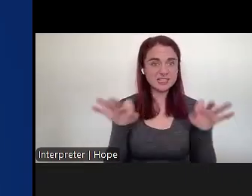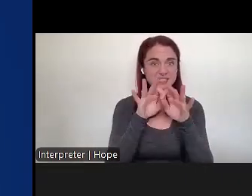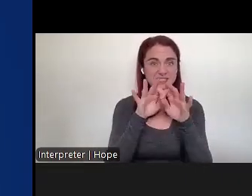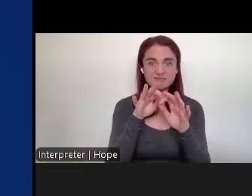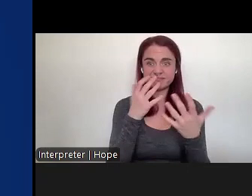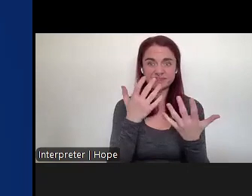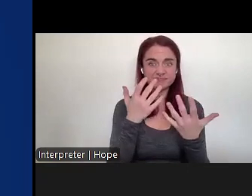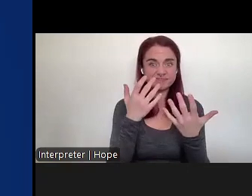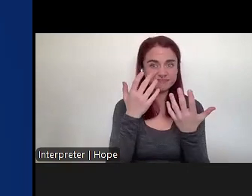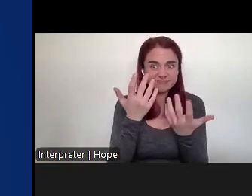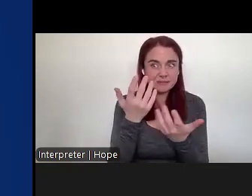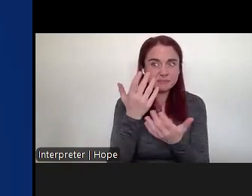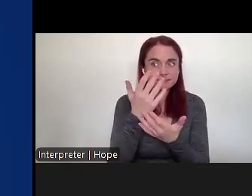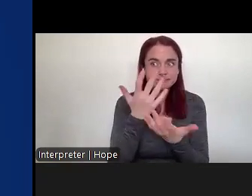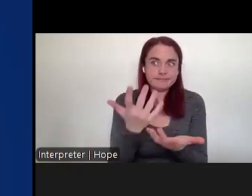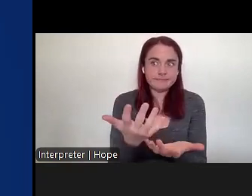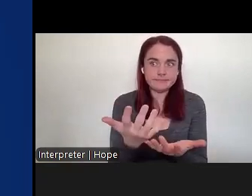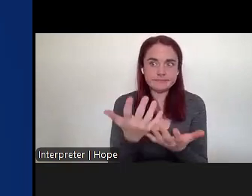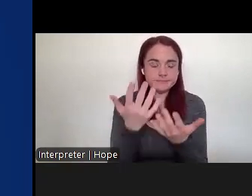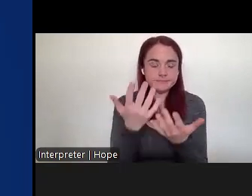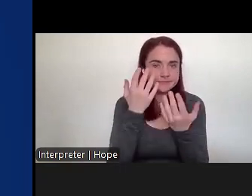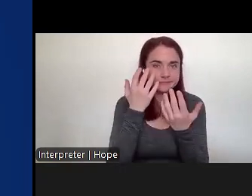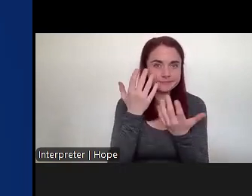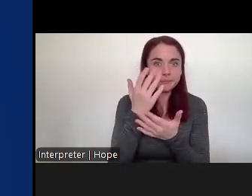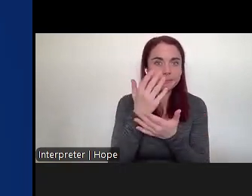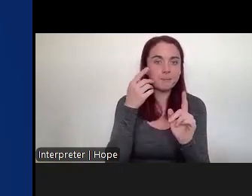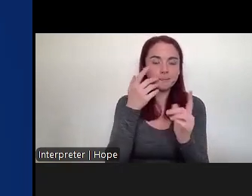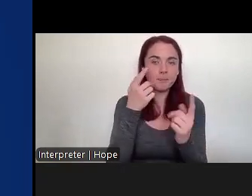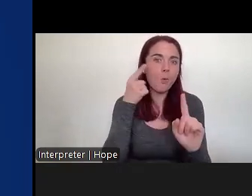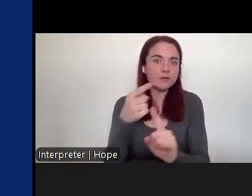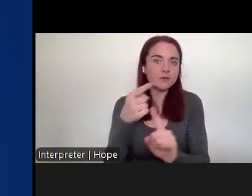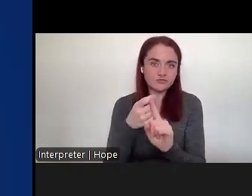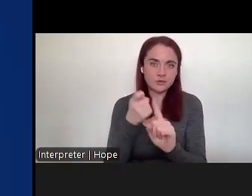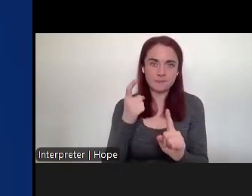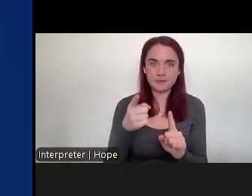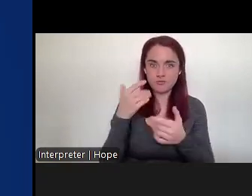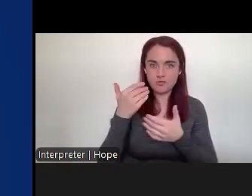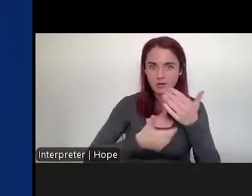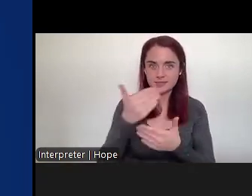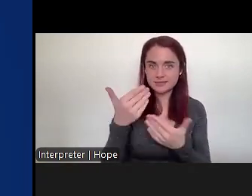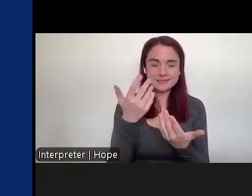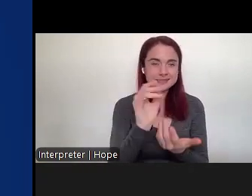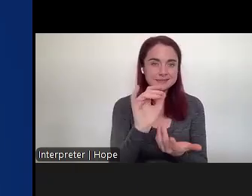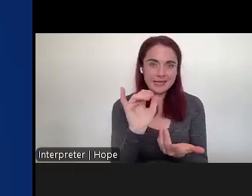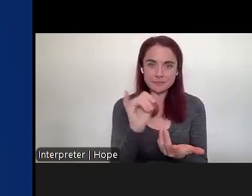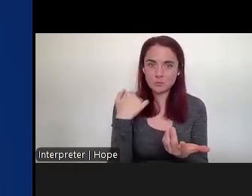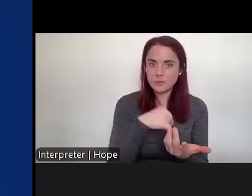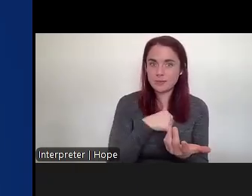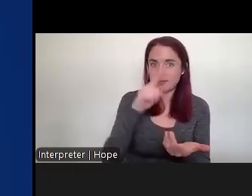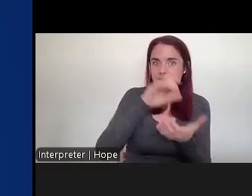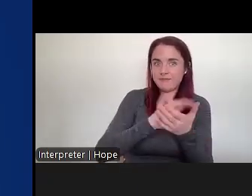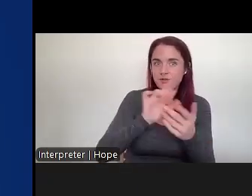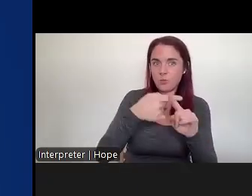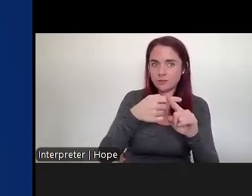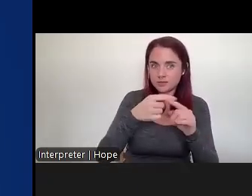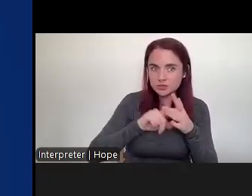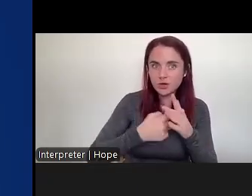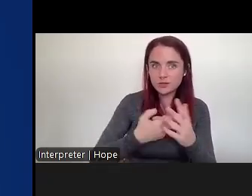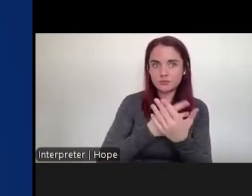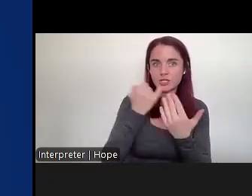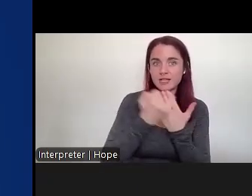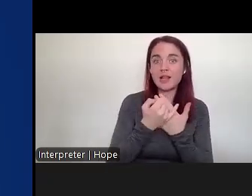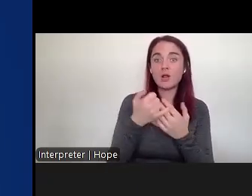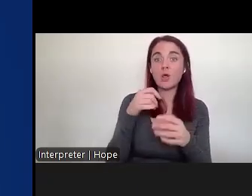parent advisory board as part of this process. And one, as we'd hypothesized, that the local context was